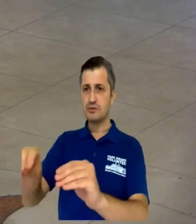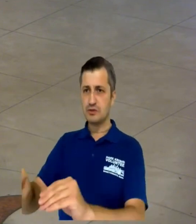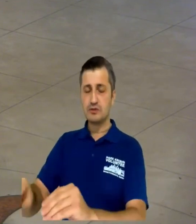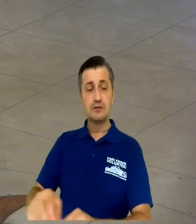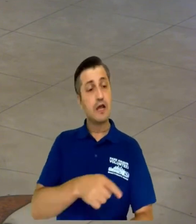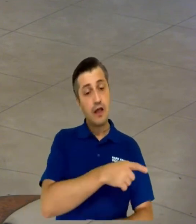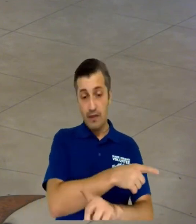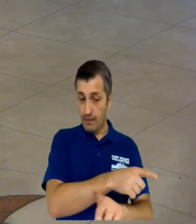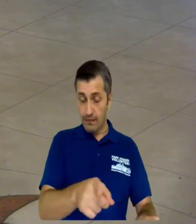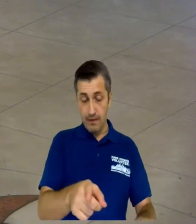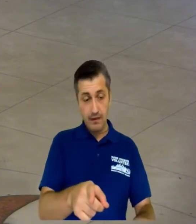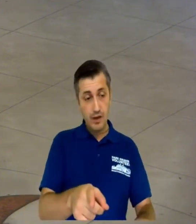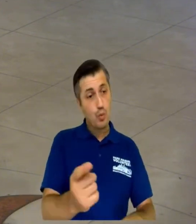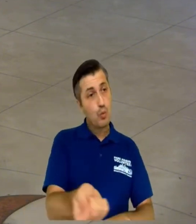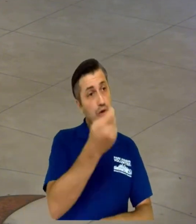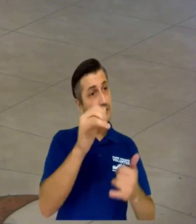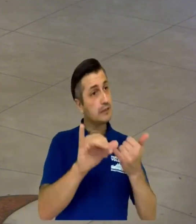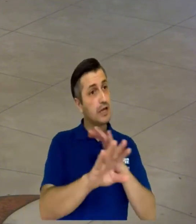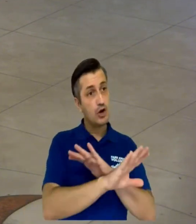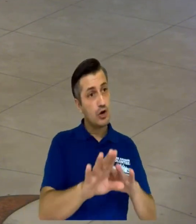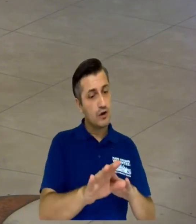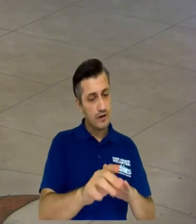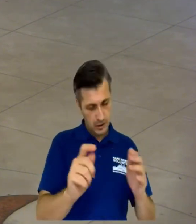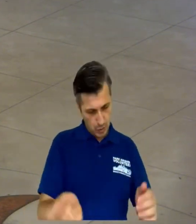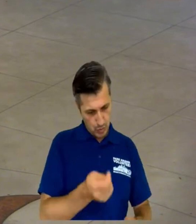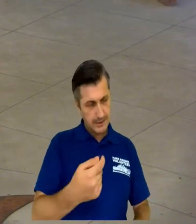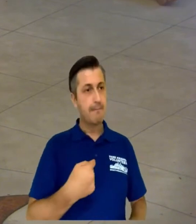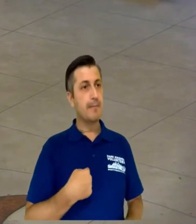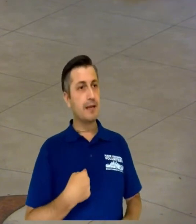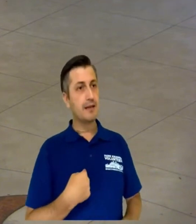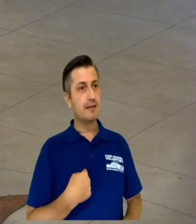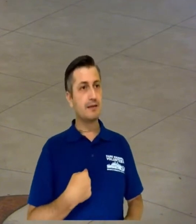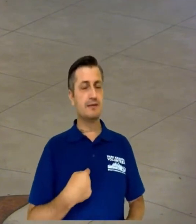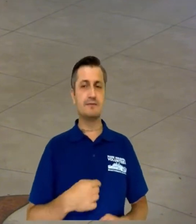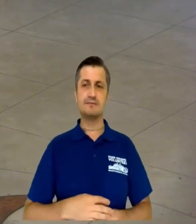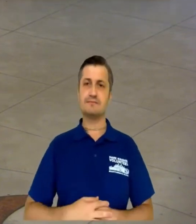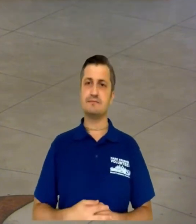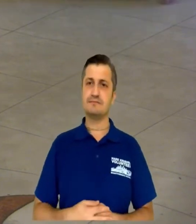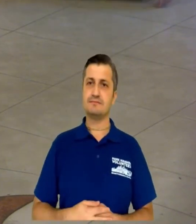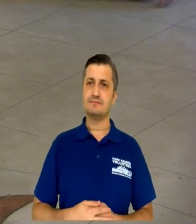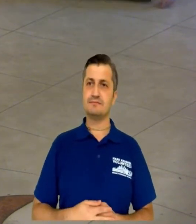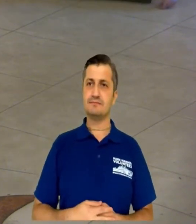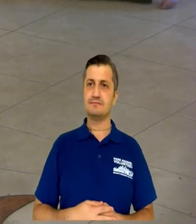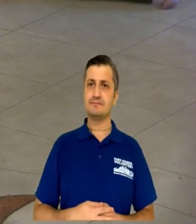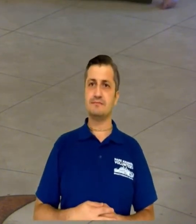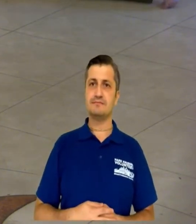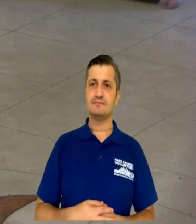Krishna. So King Bena had the same mentality actually. And